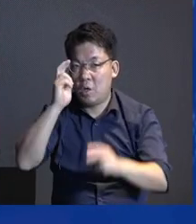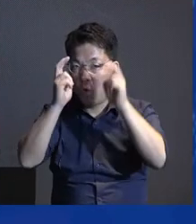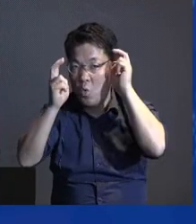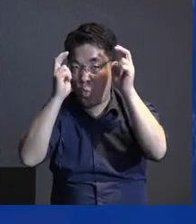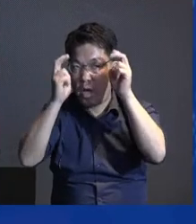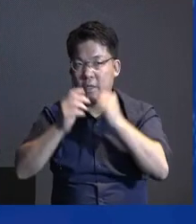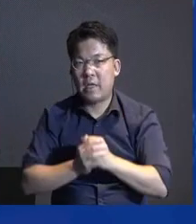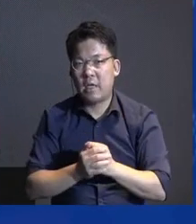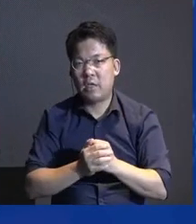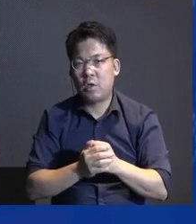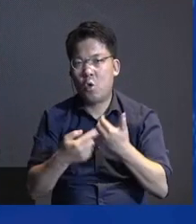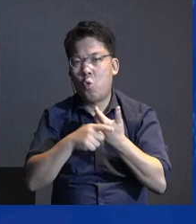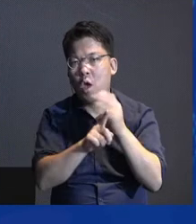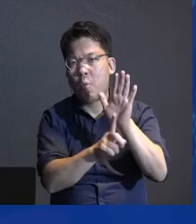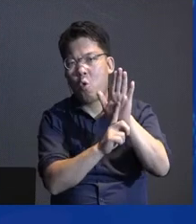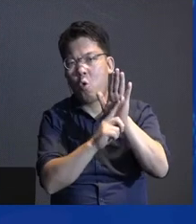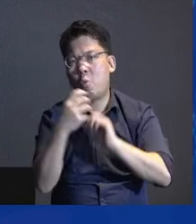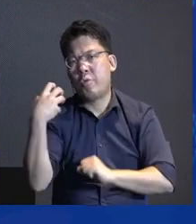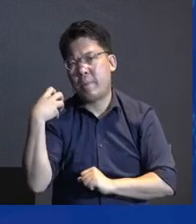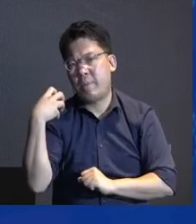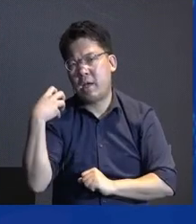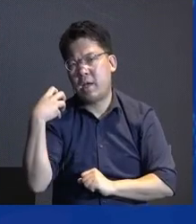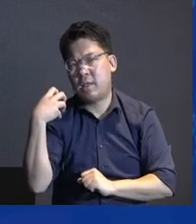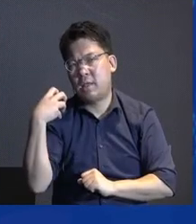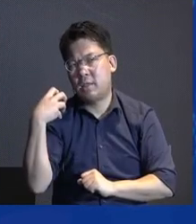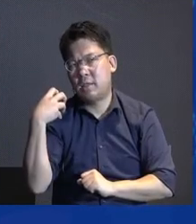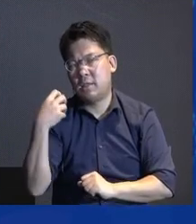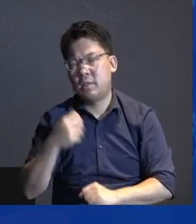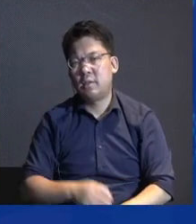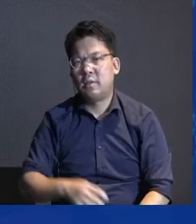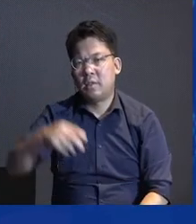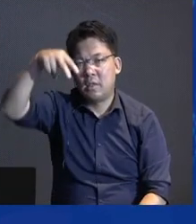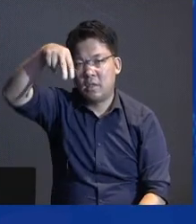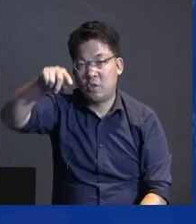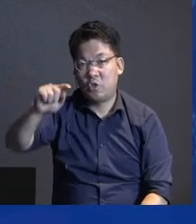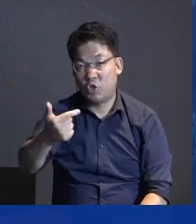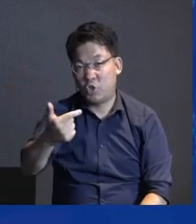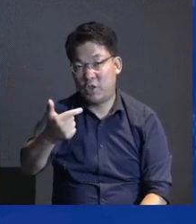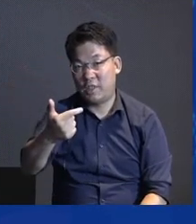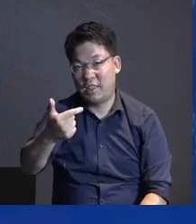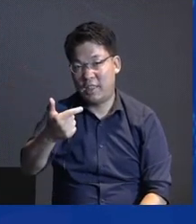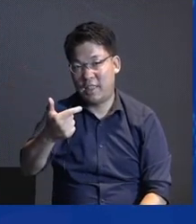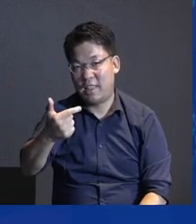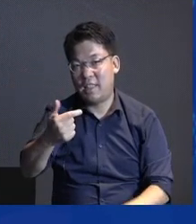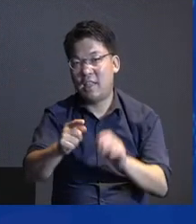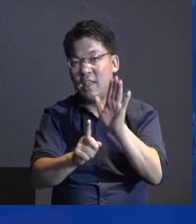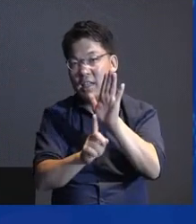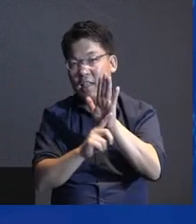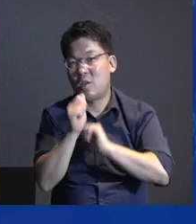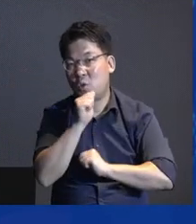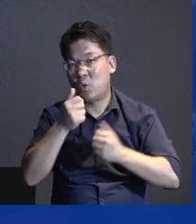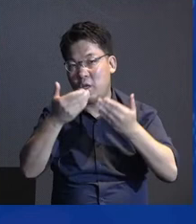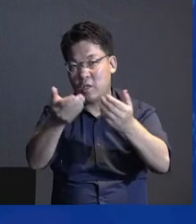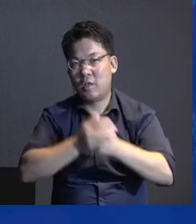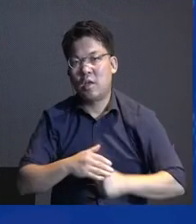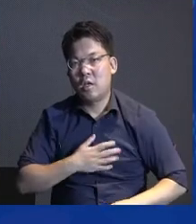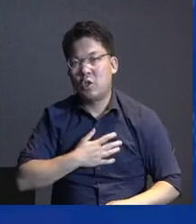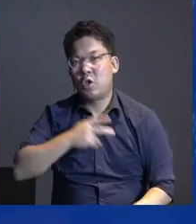Hi, my name is Jun. I will explain our project instead of Sugihara from